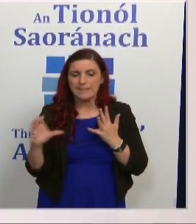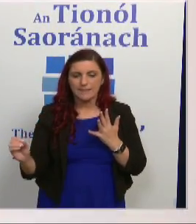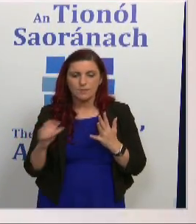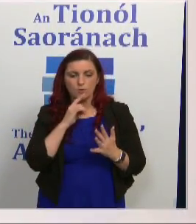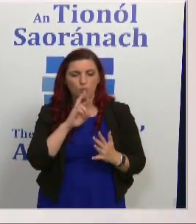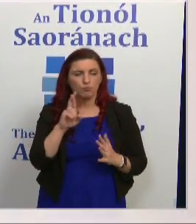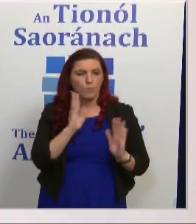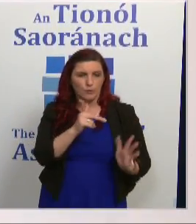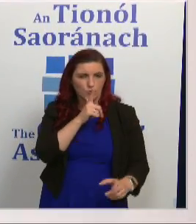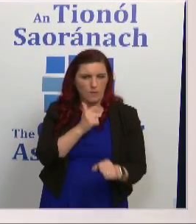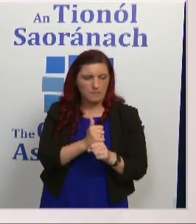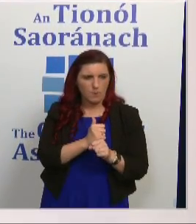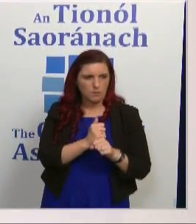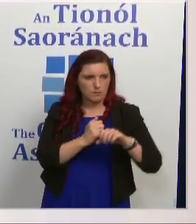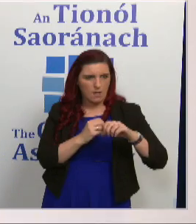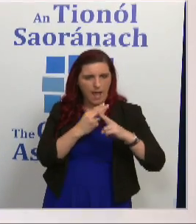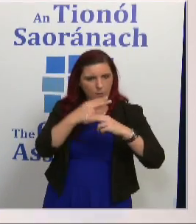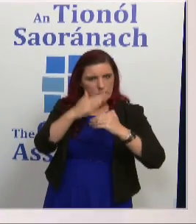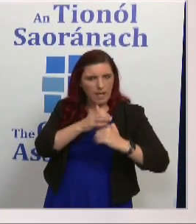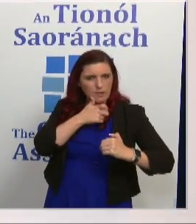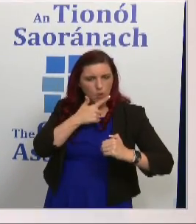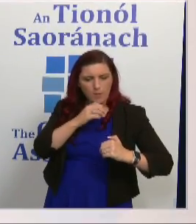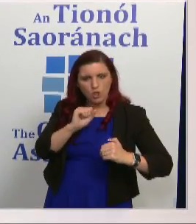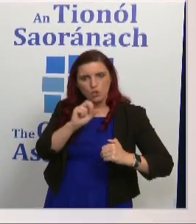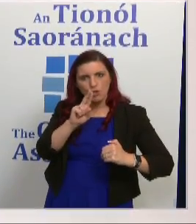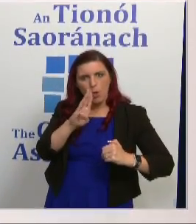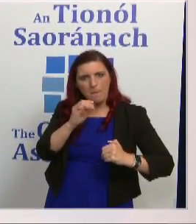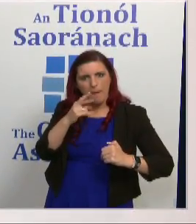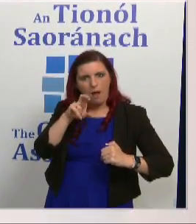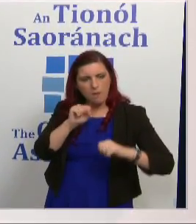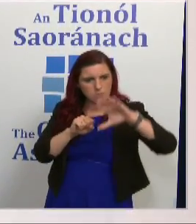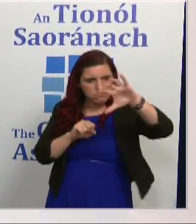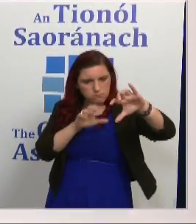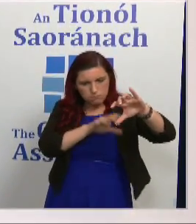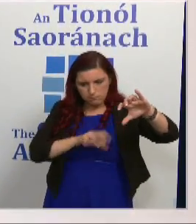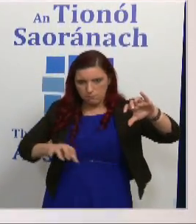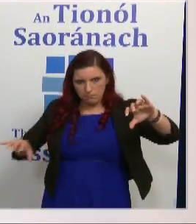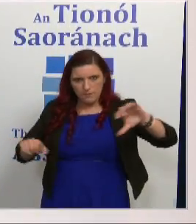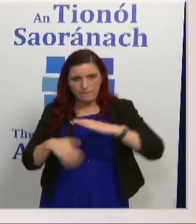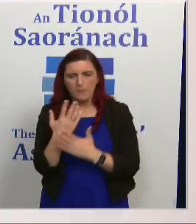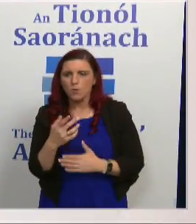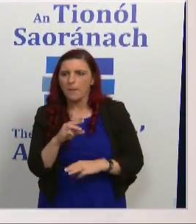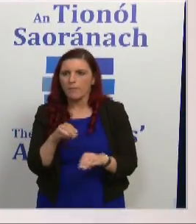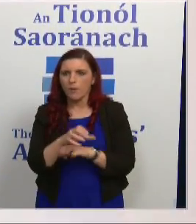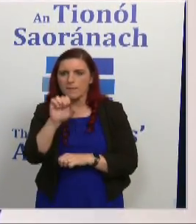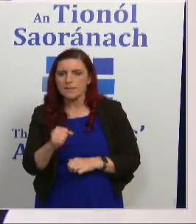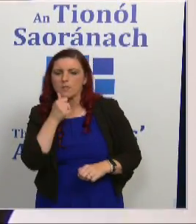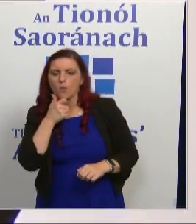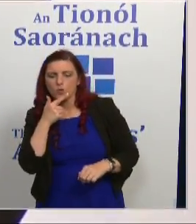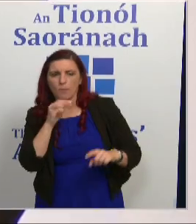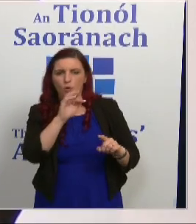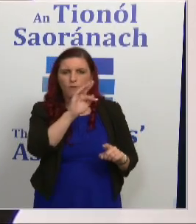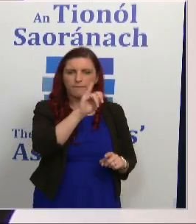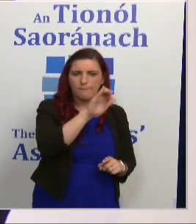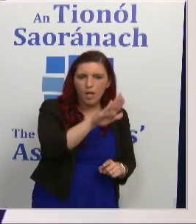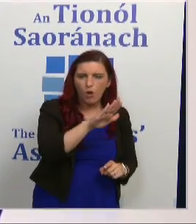of the suburban development. But if for those from the sort of the South Dublin or Fingal or Dunleary Rathdown,